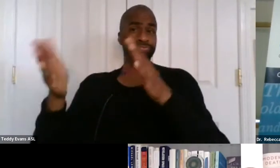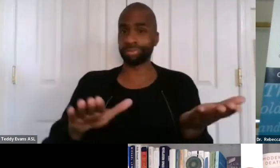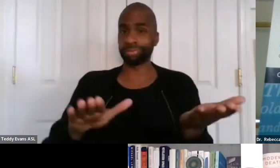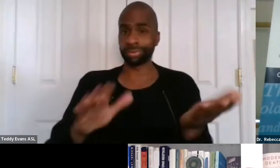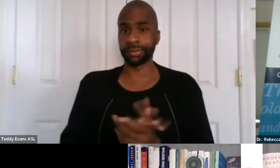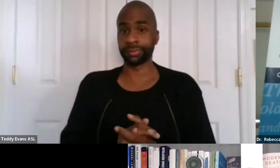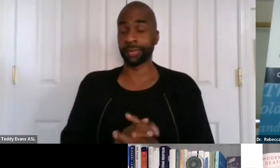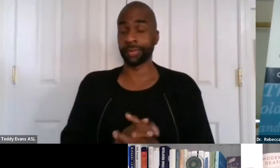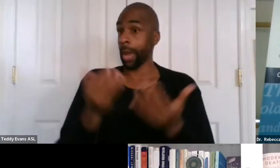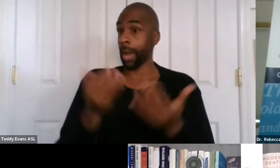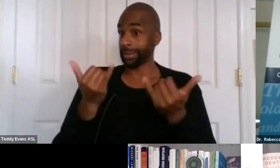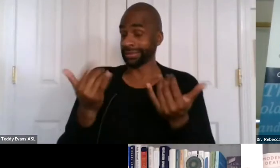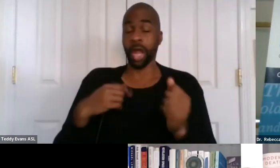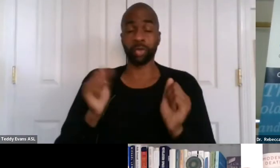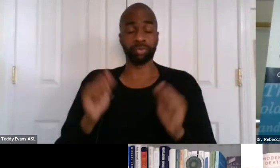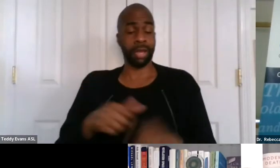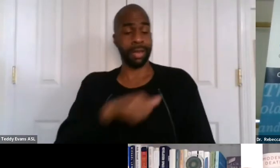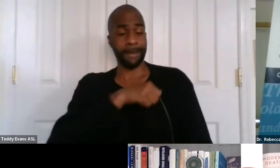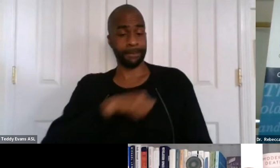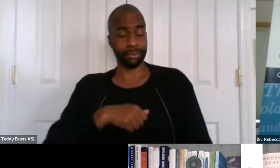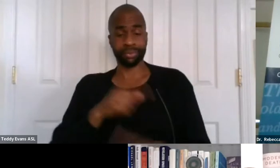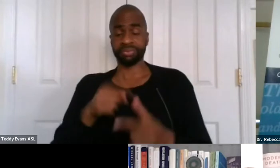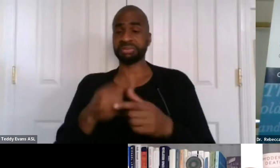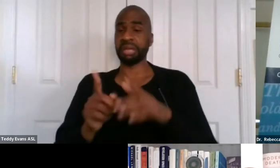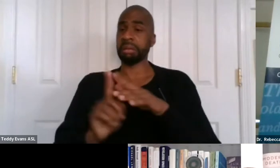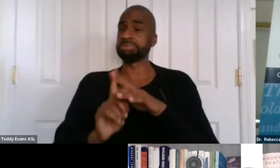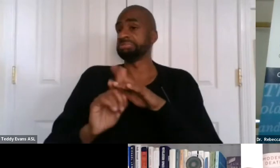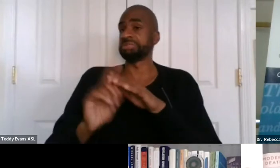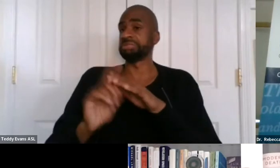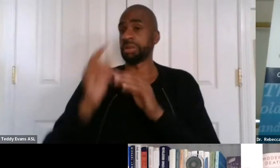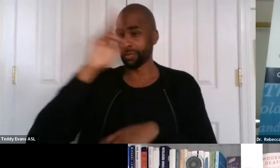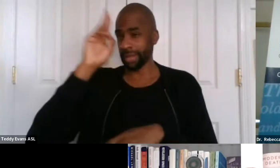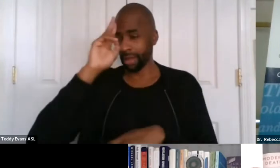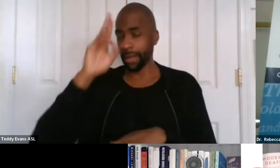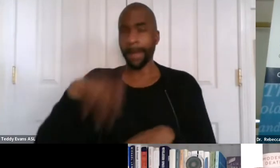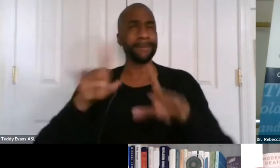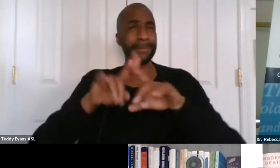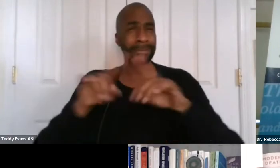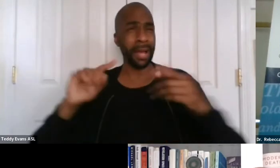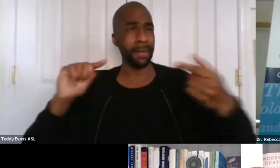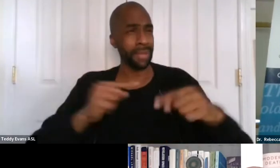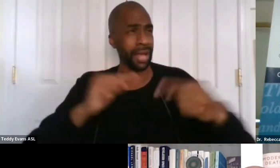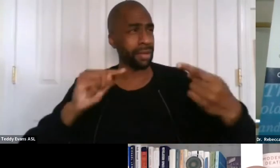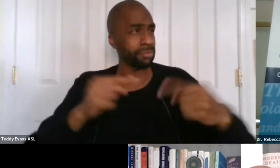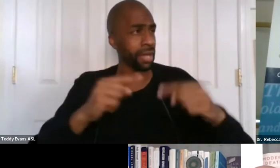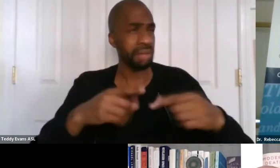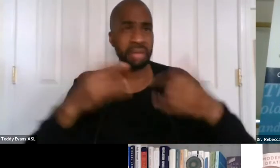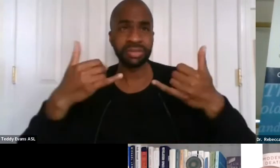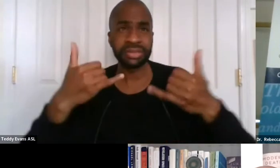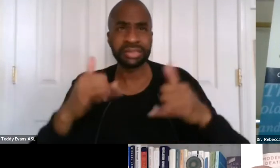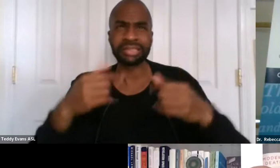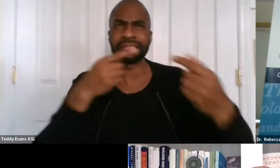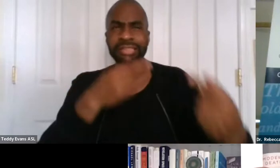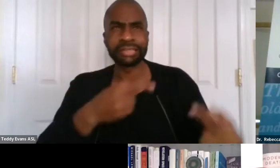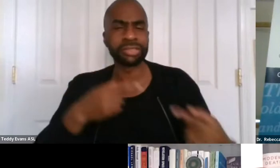the very next day. And yet when it comes to pain, it seems like we're still struggling to help people in pain. And the health system is as